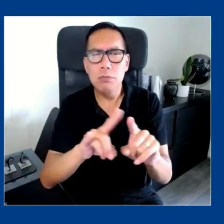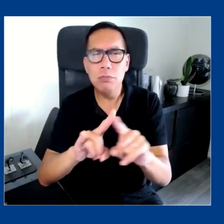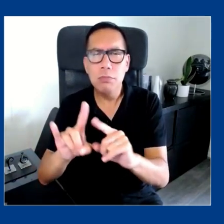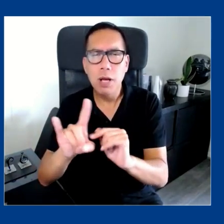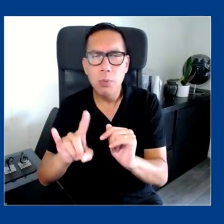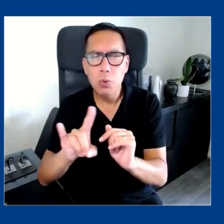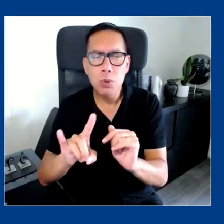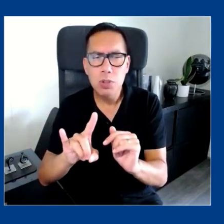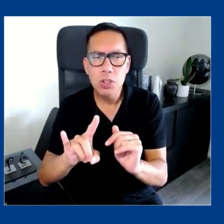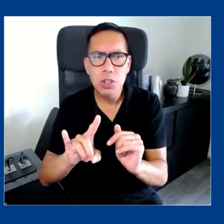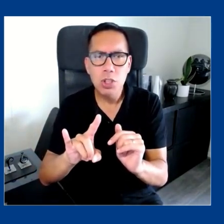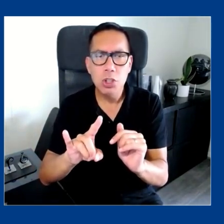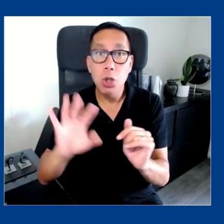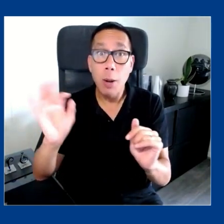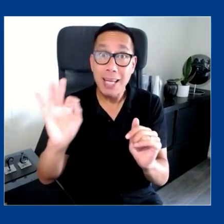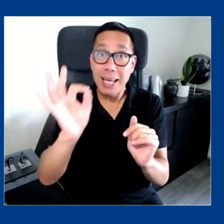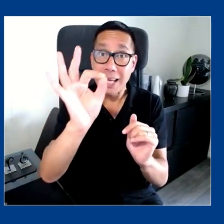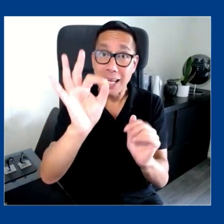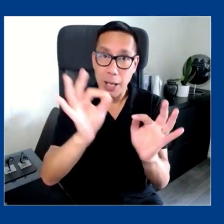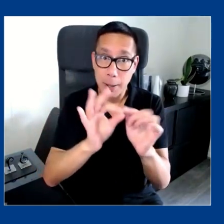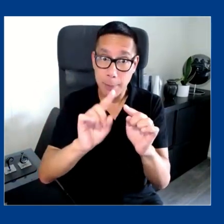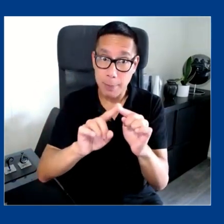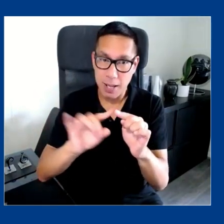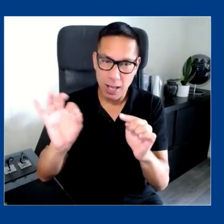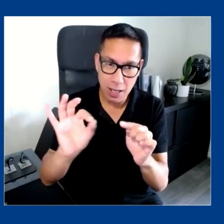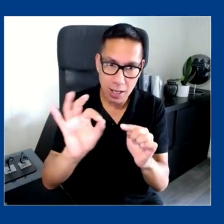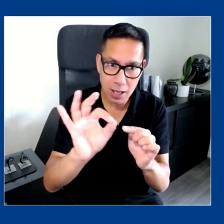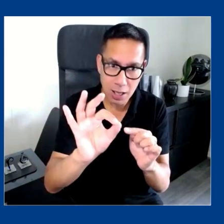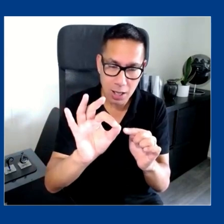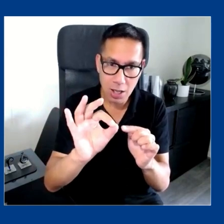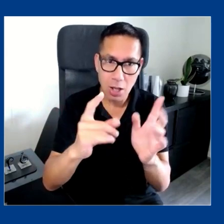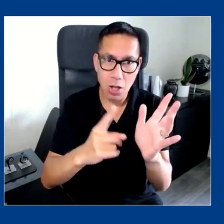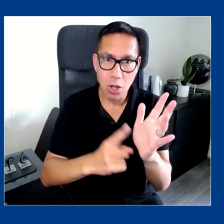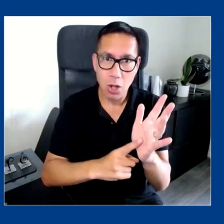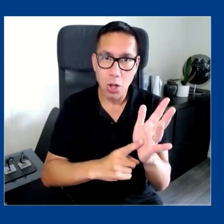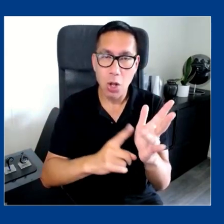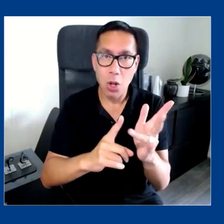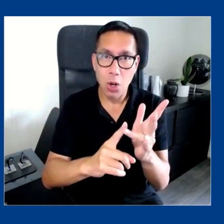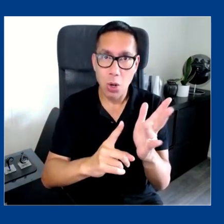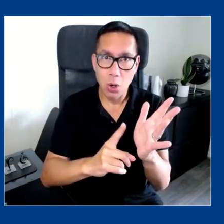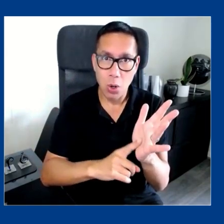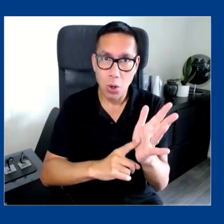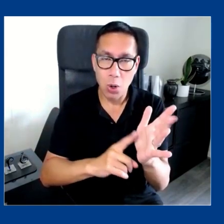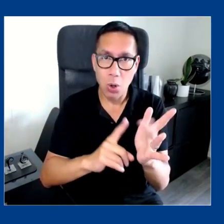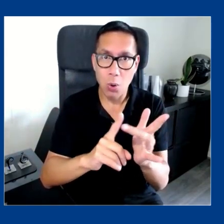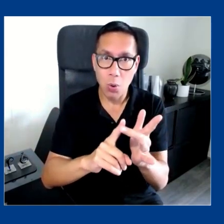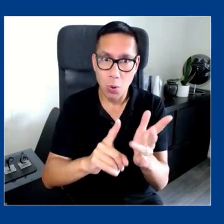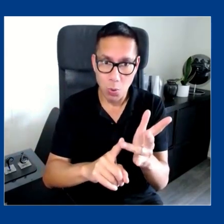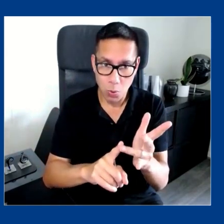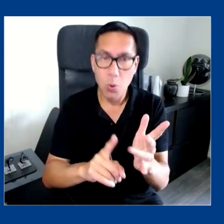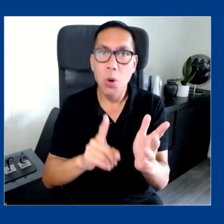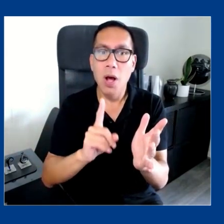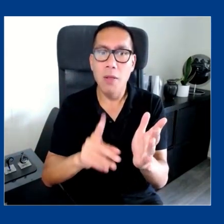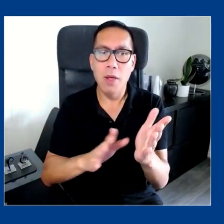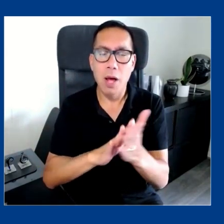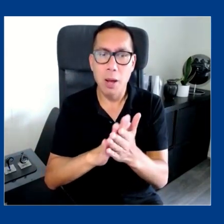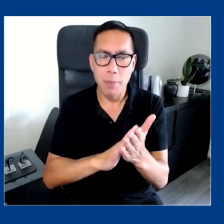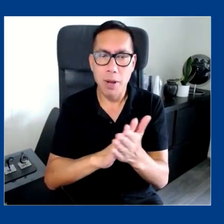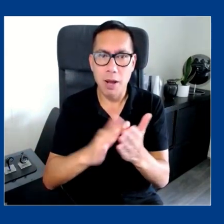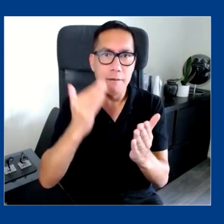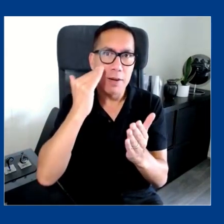So bees, loro meaning the enlightening one or the sun, Dahur, that's name, female name,